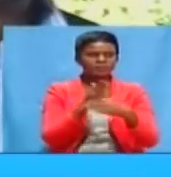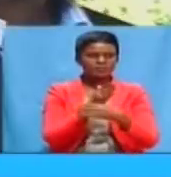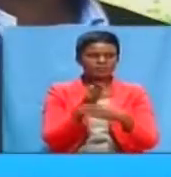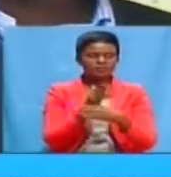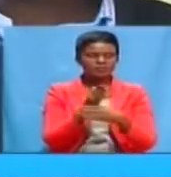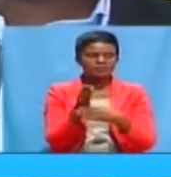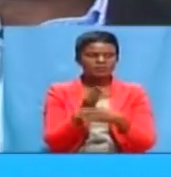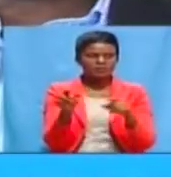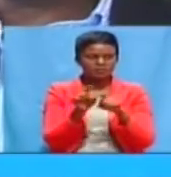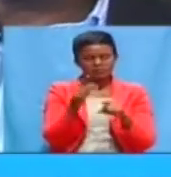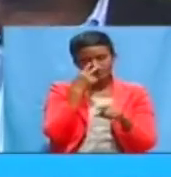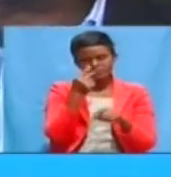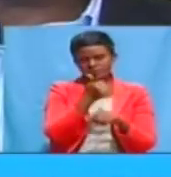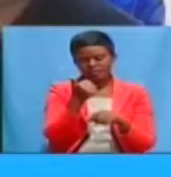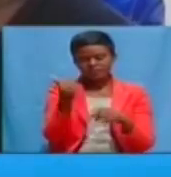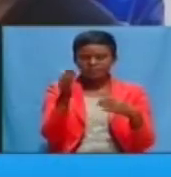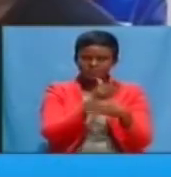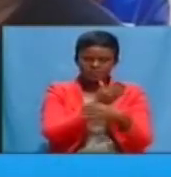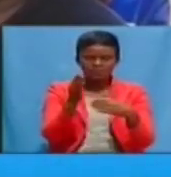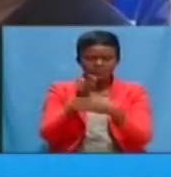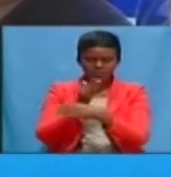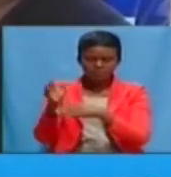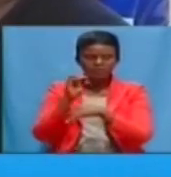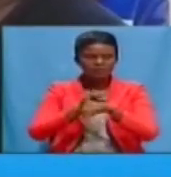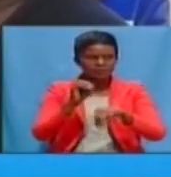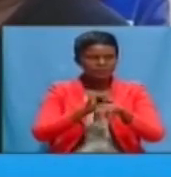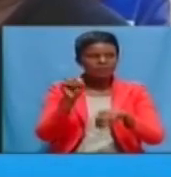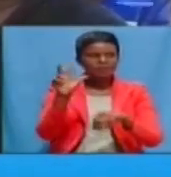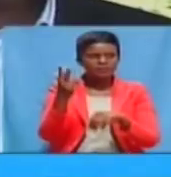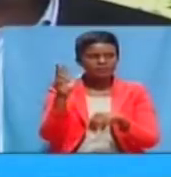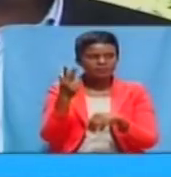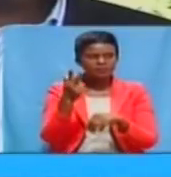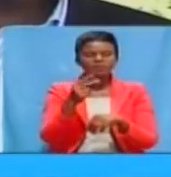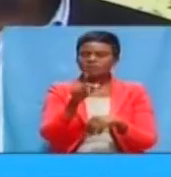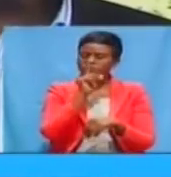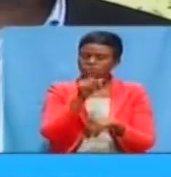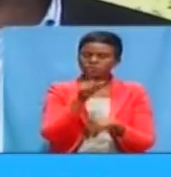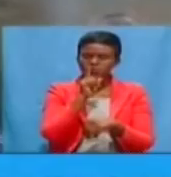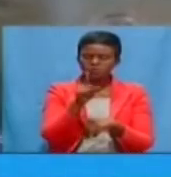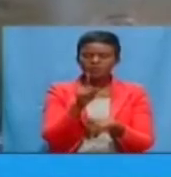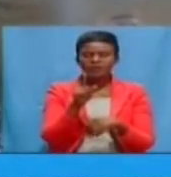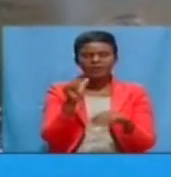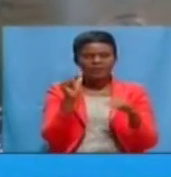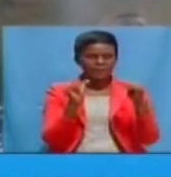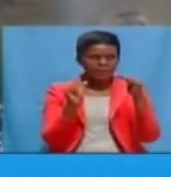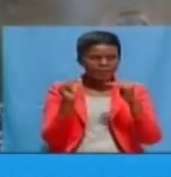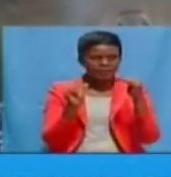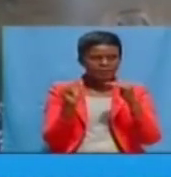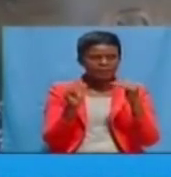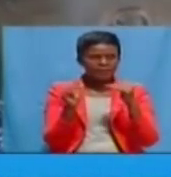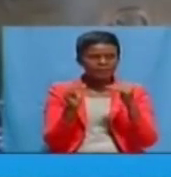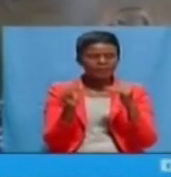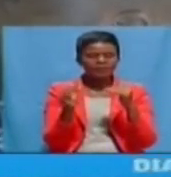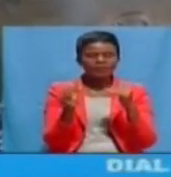Two, to look at other business opportunity. And three, to make sure that they maximize the retention of